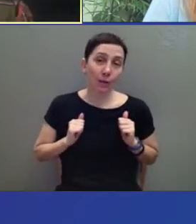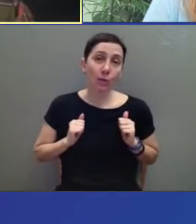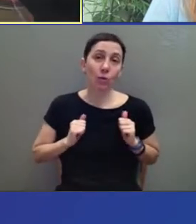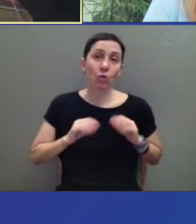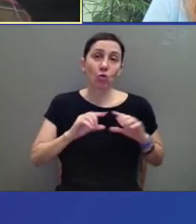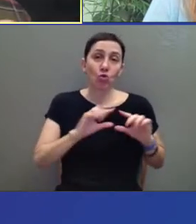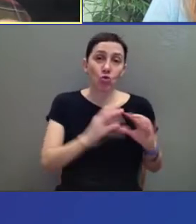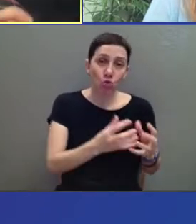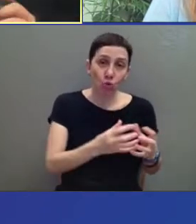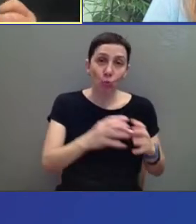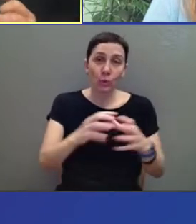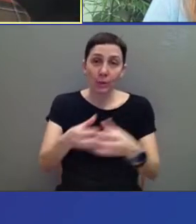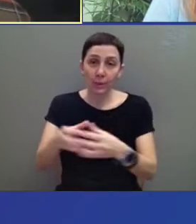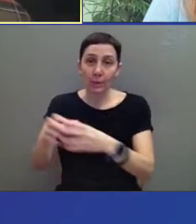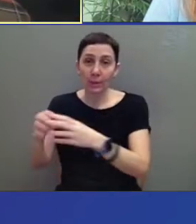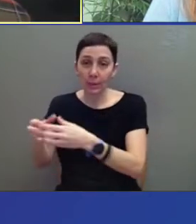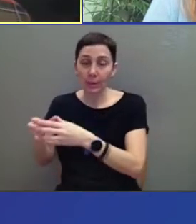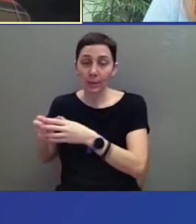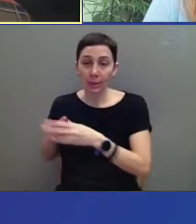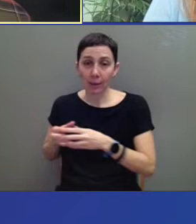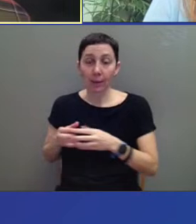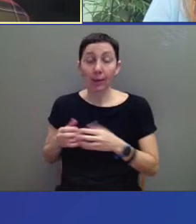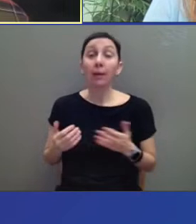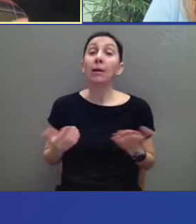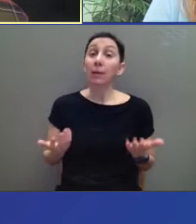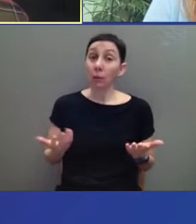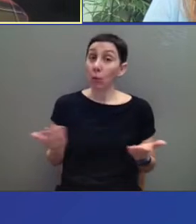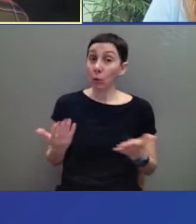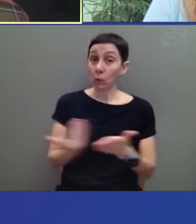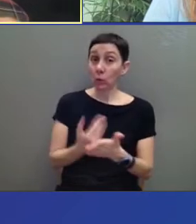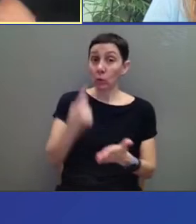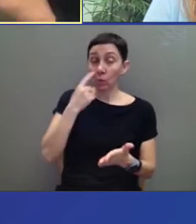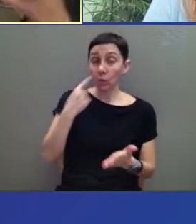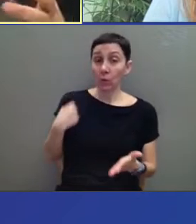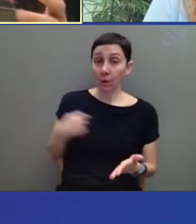they're groups. And it was new and exciting for us to run